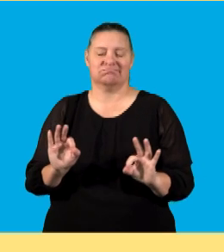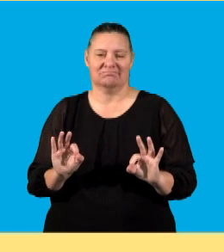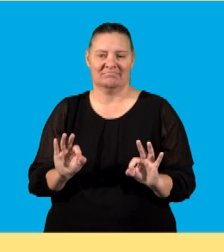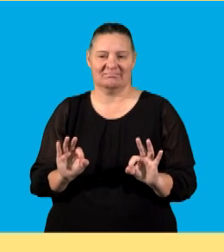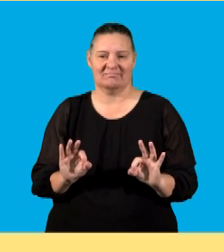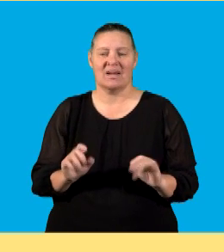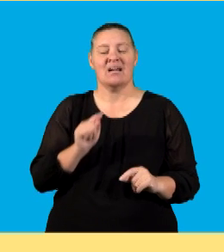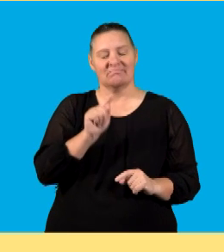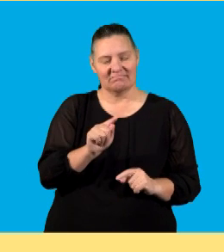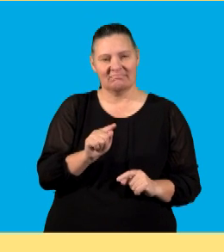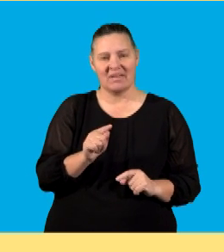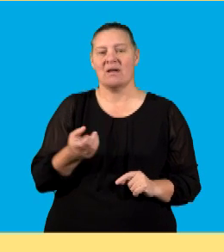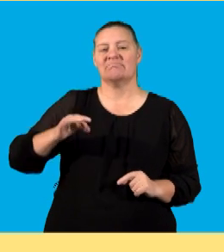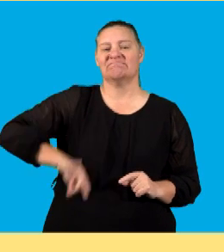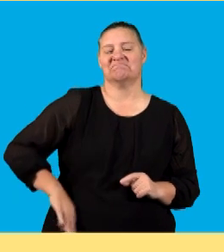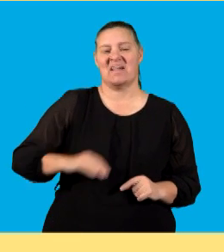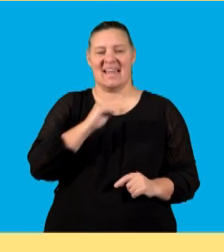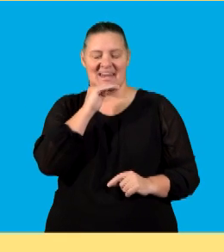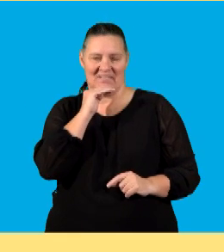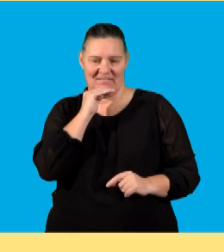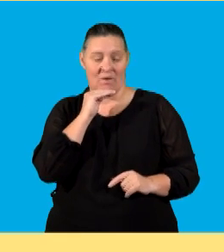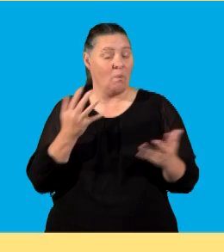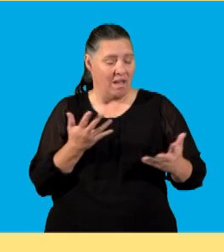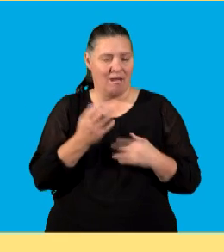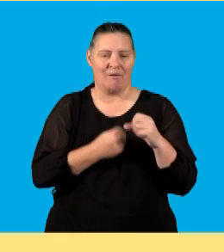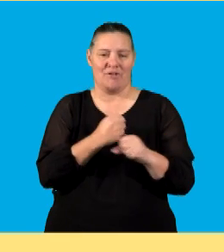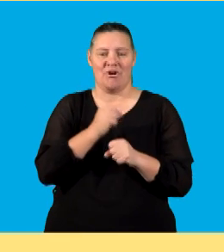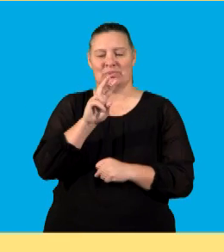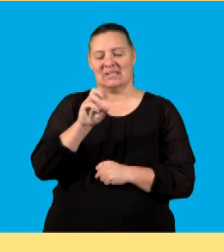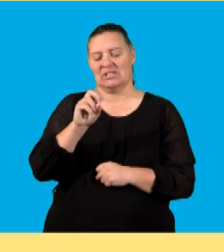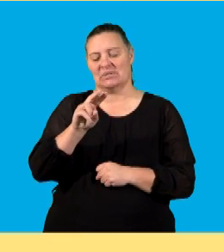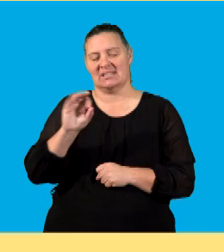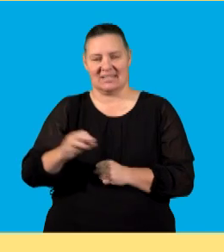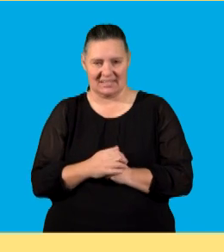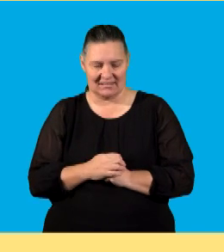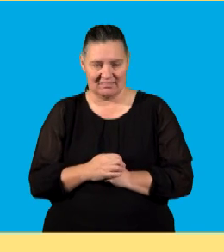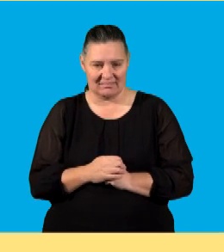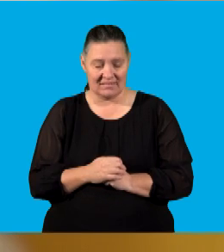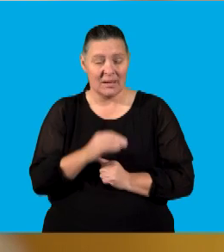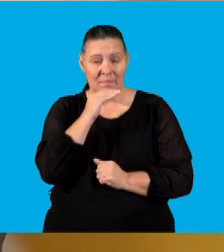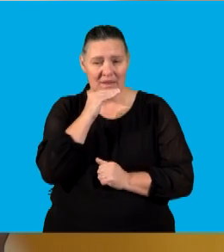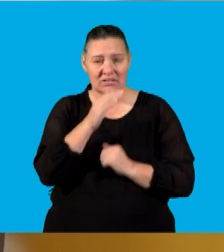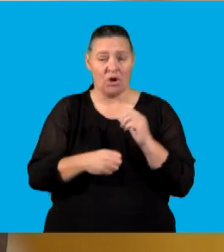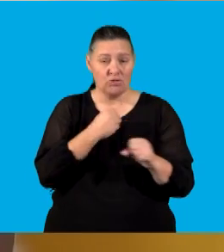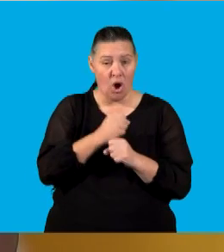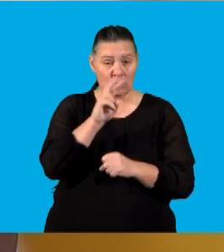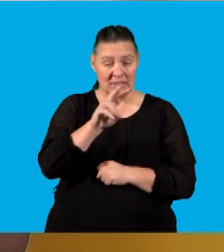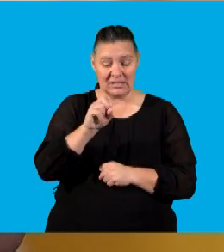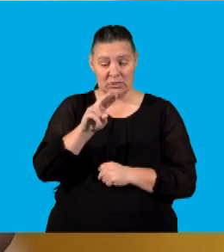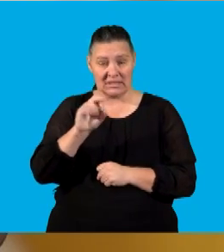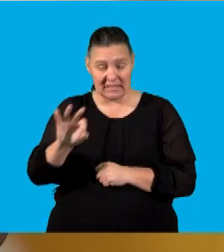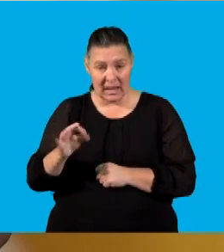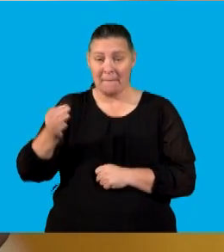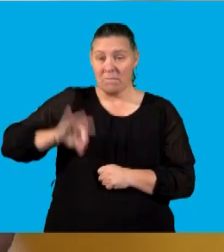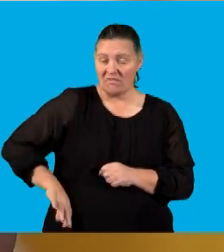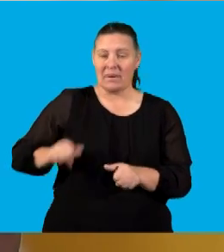operating efficiency and it is now making enough profit in the year 2023. In other words, the year 2023 is